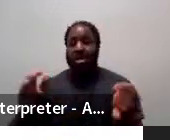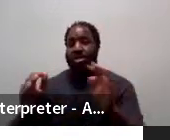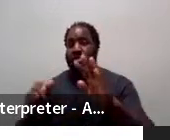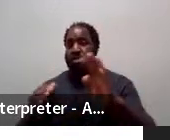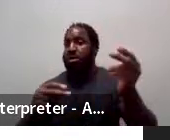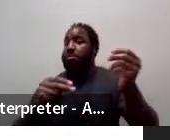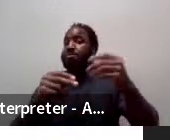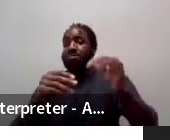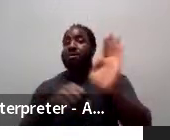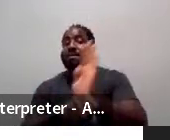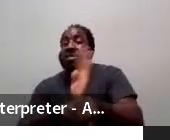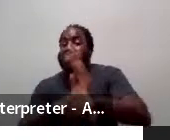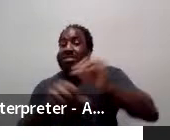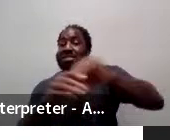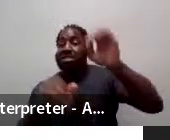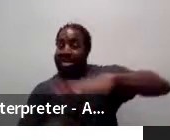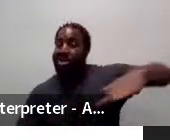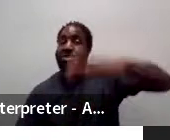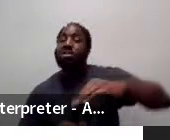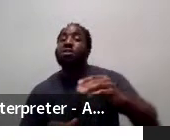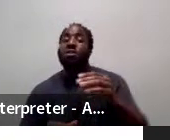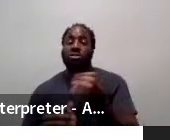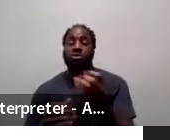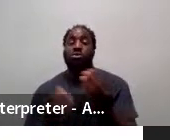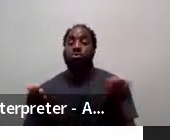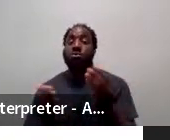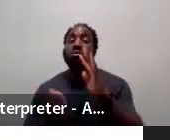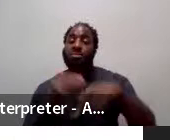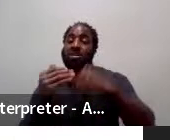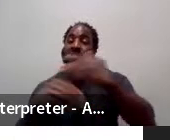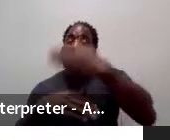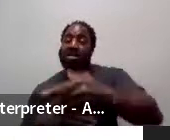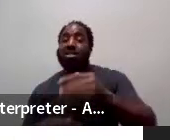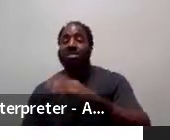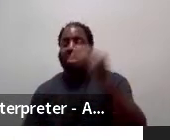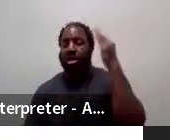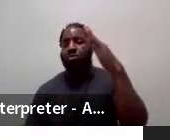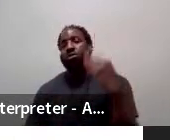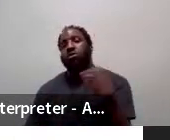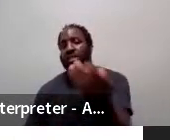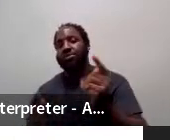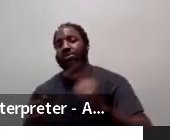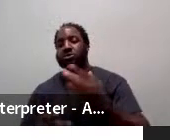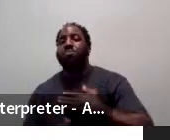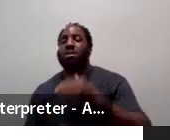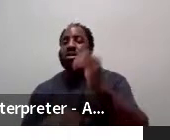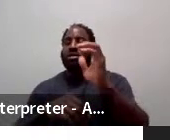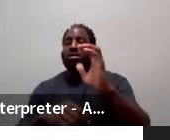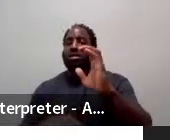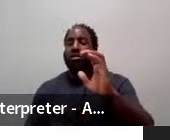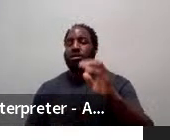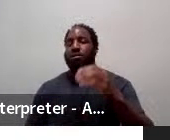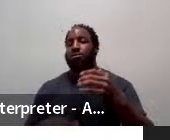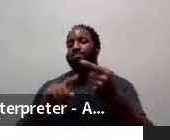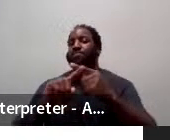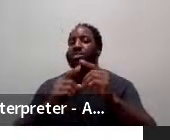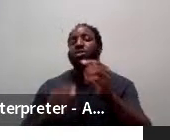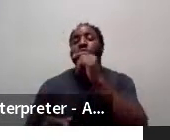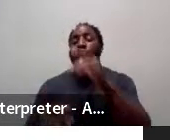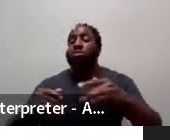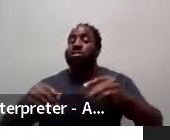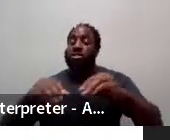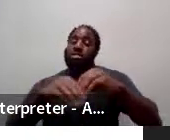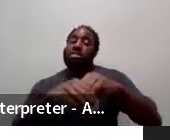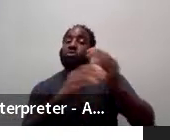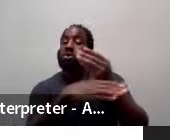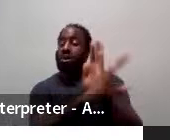area. So what we're going to move on to next, and I'm going to hand it off to a colleague, Ton Doiling in our office, is we're going